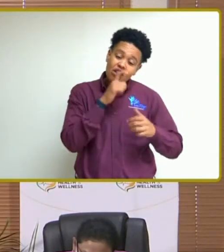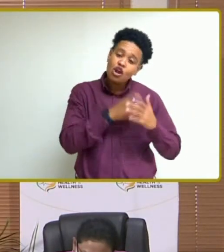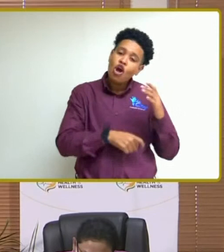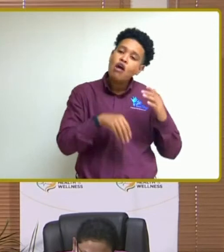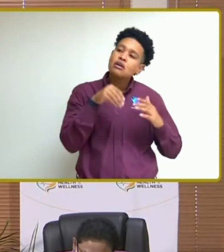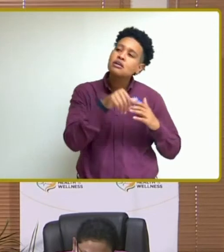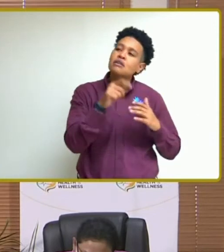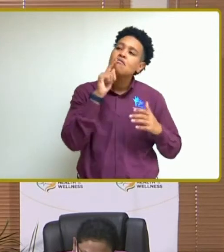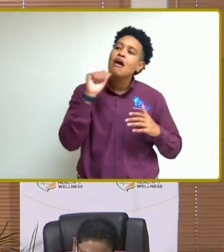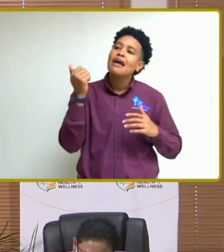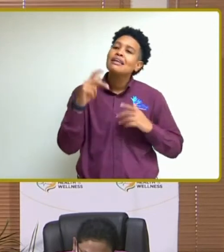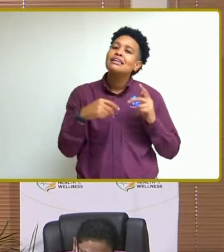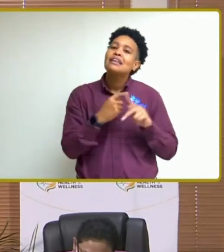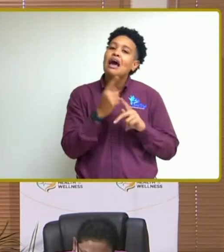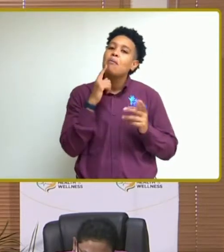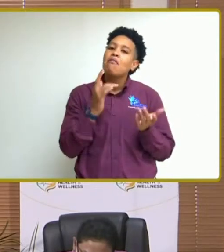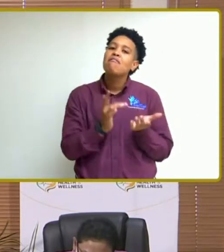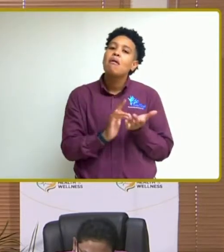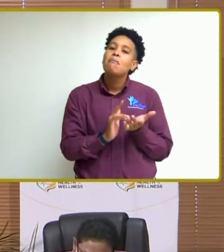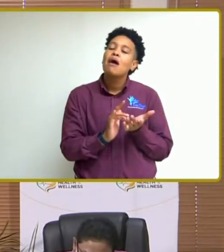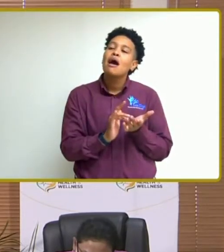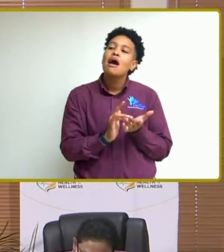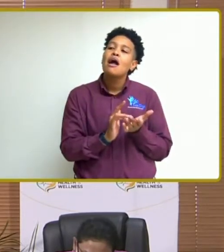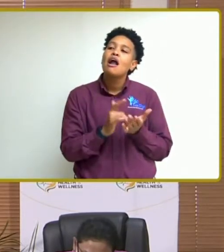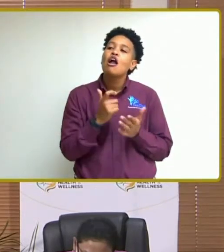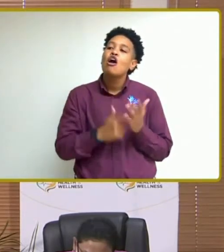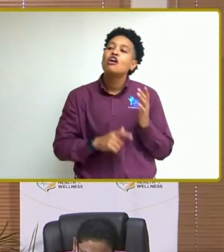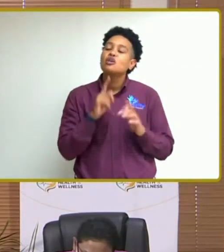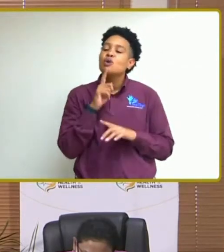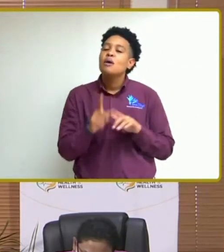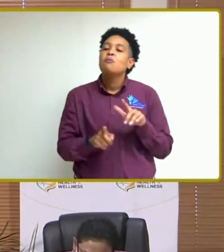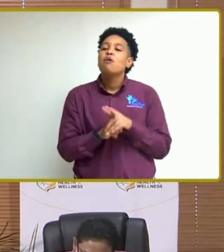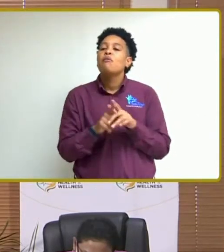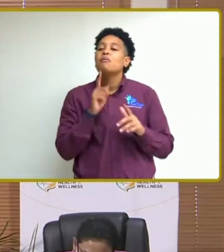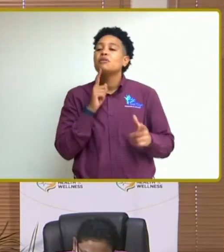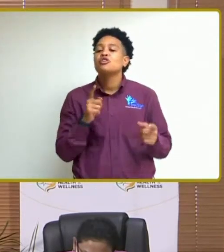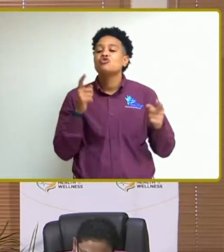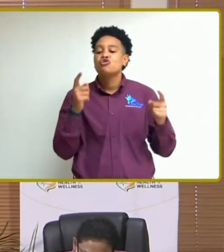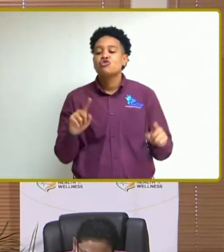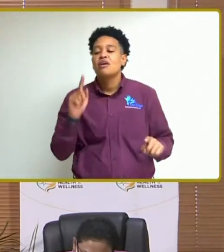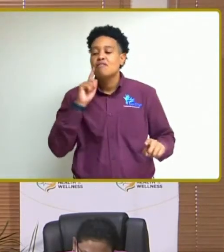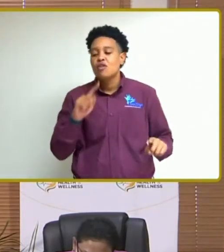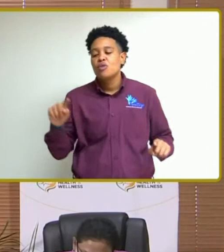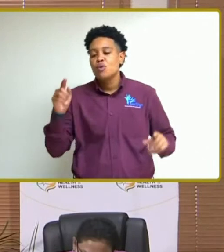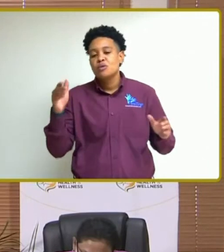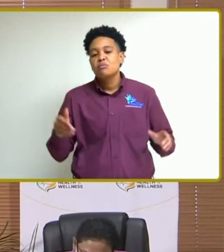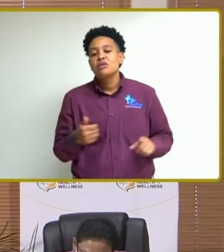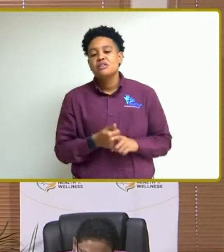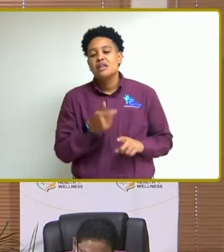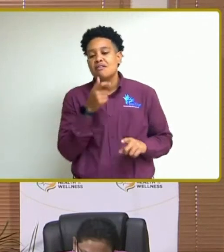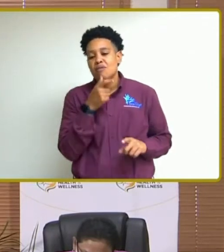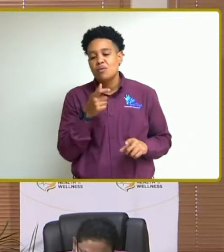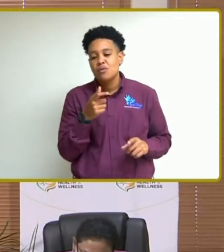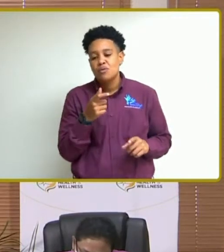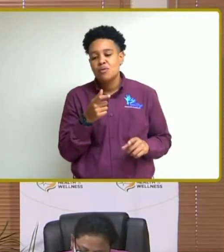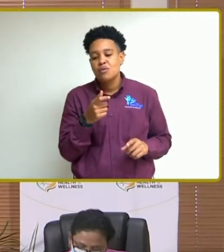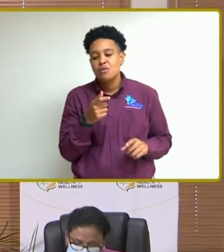us say, for any kind of medical costs that would occur as a result for those individuals?